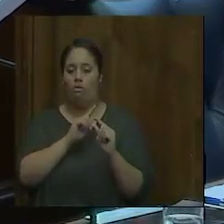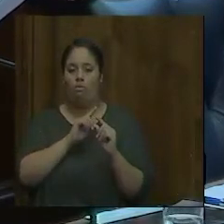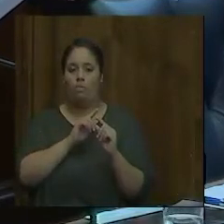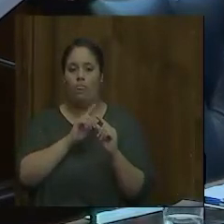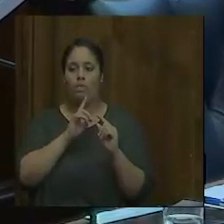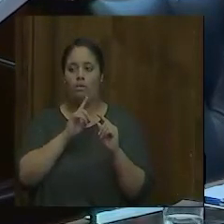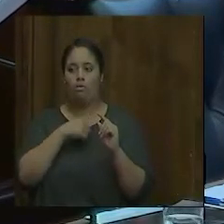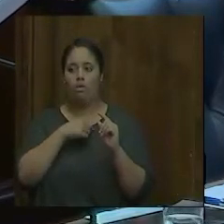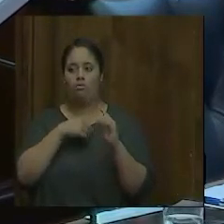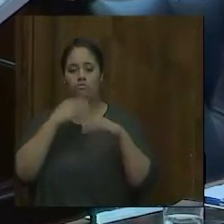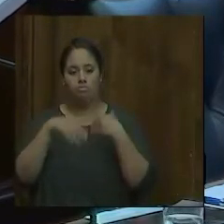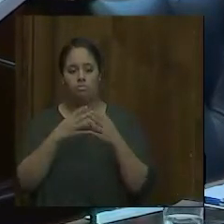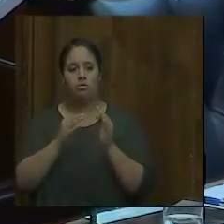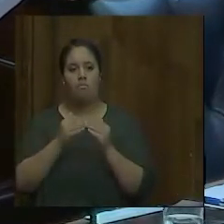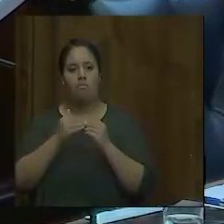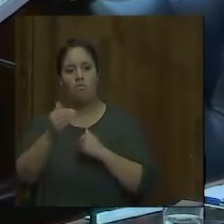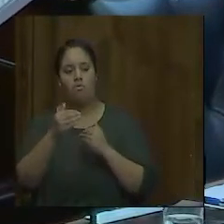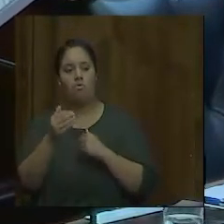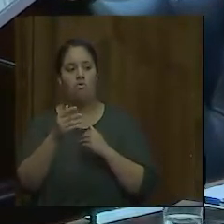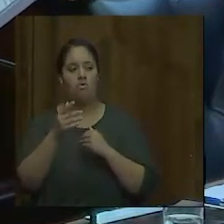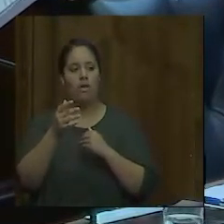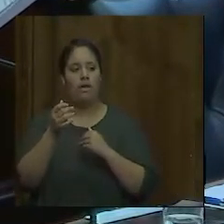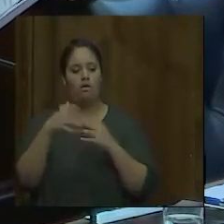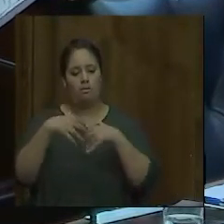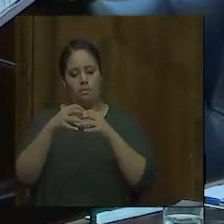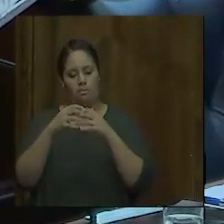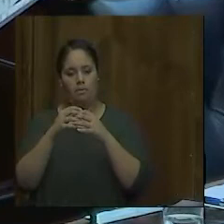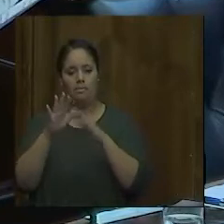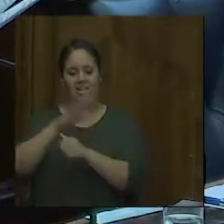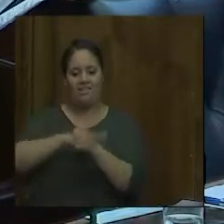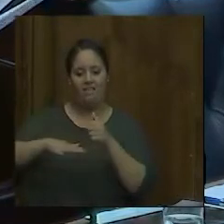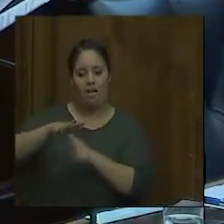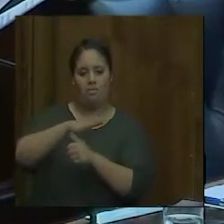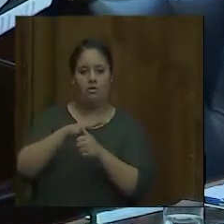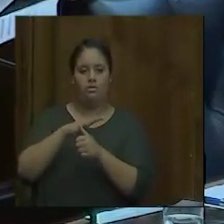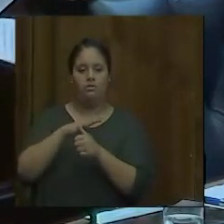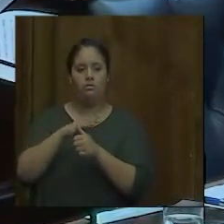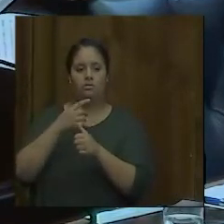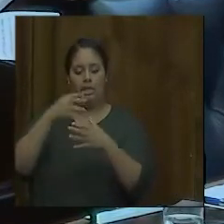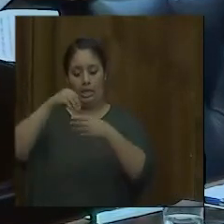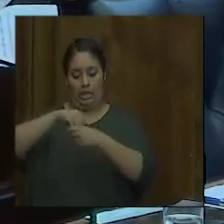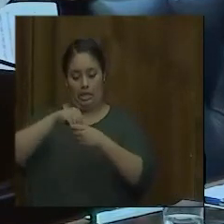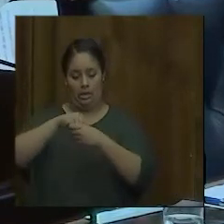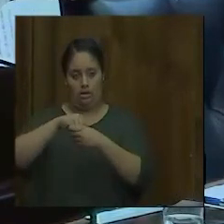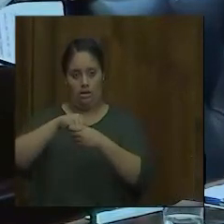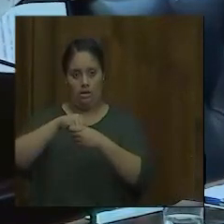endeavor further the establishment of the environment within the